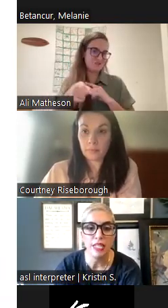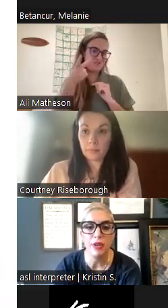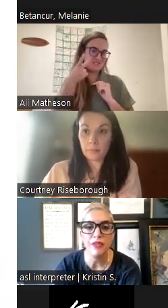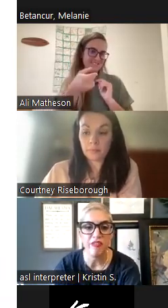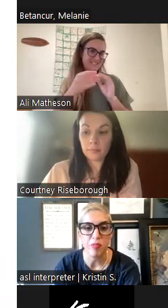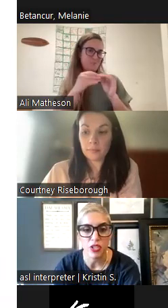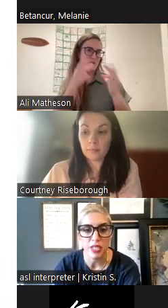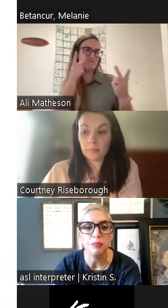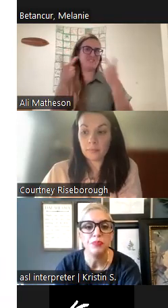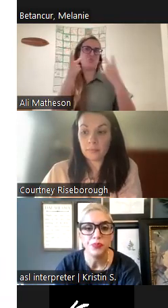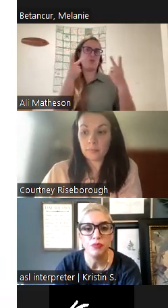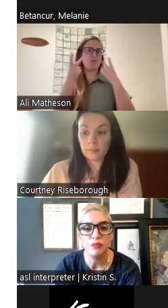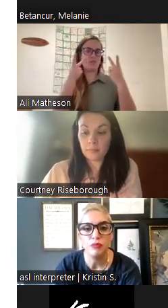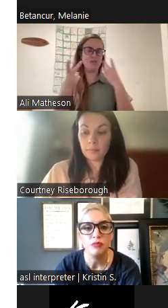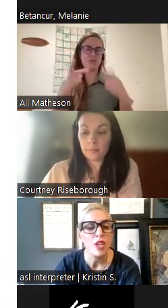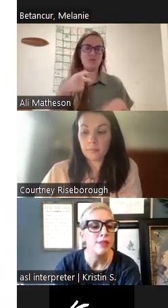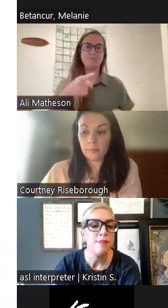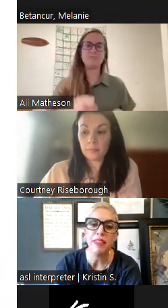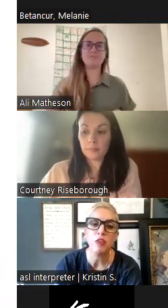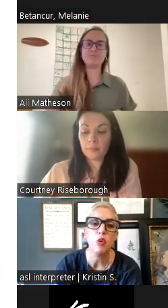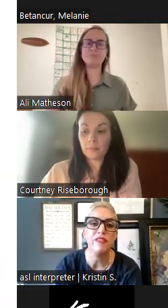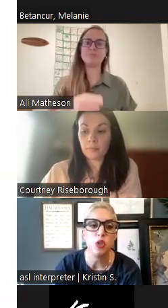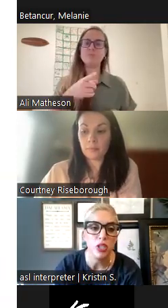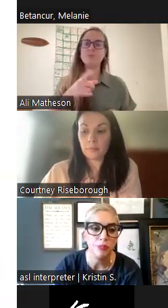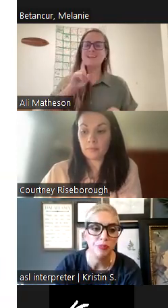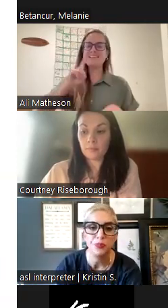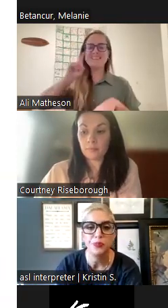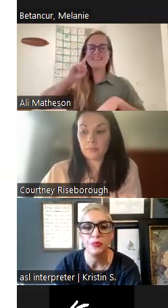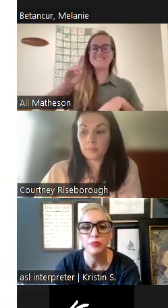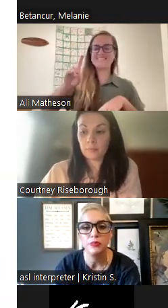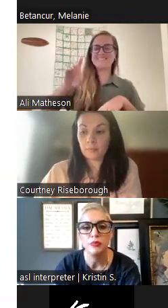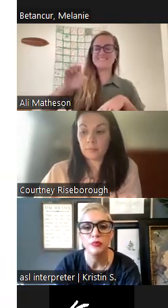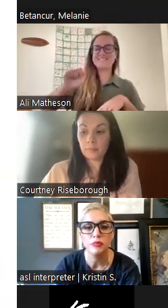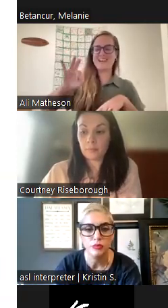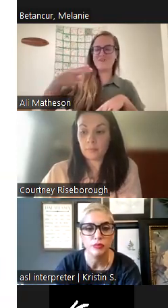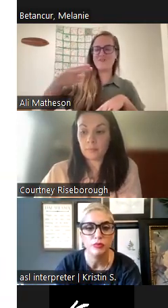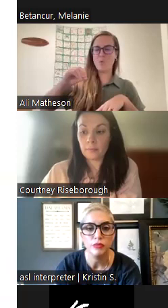So let's say we have a deaf person. Maybe they're more visual.